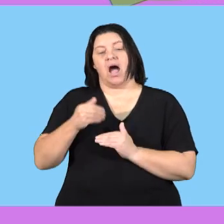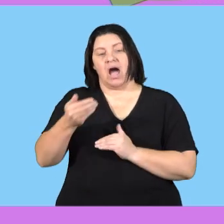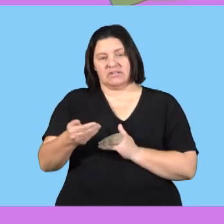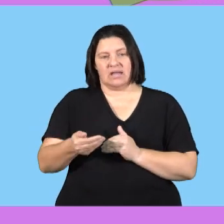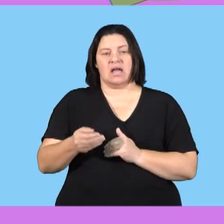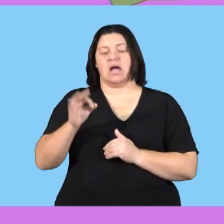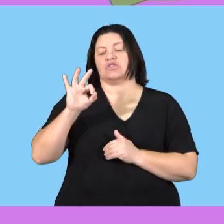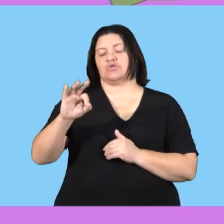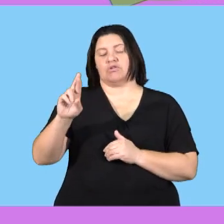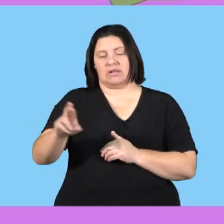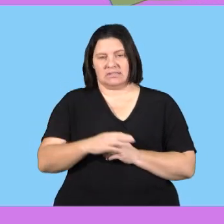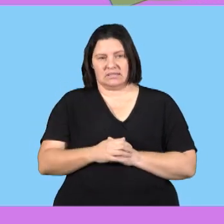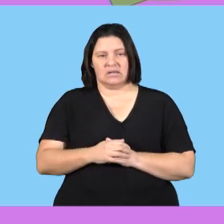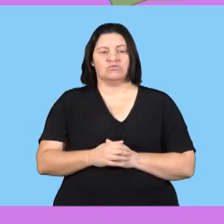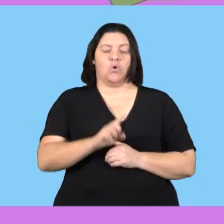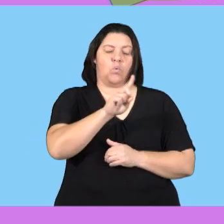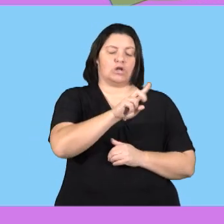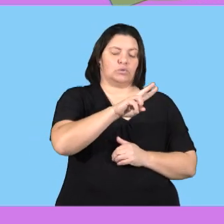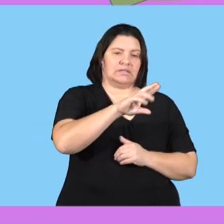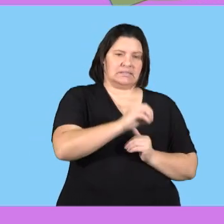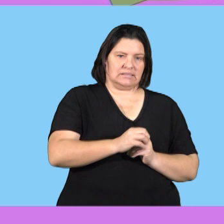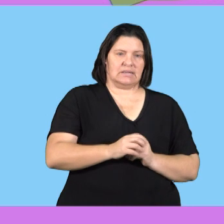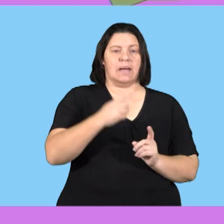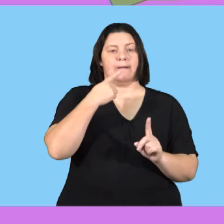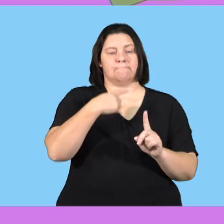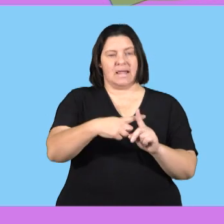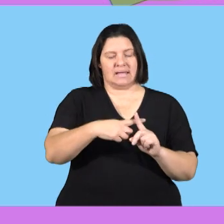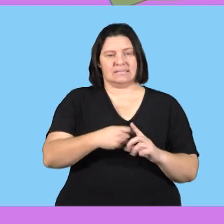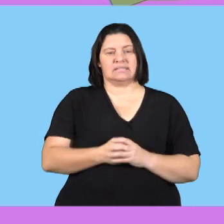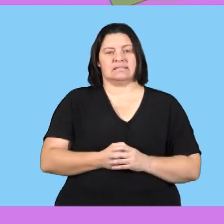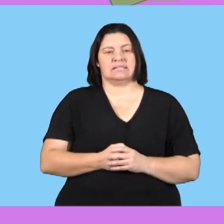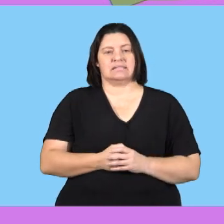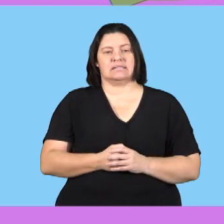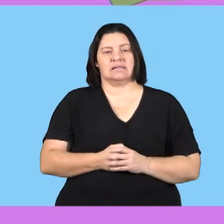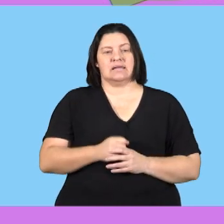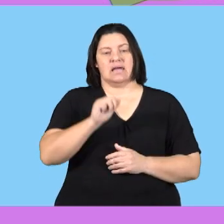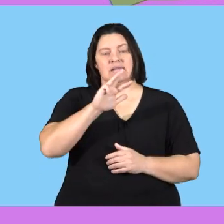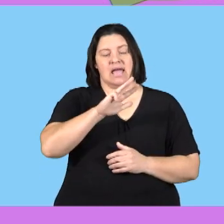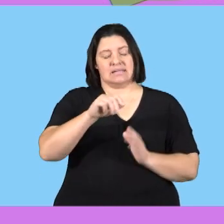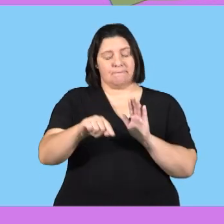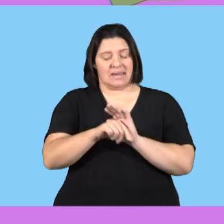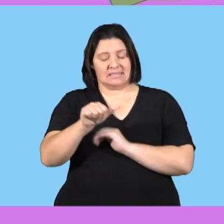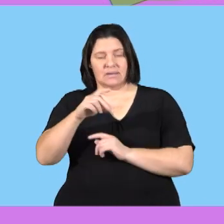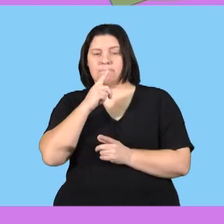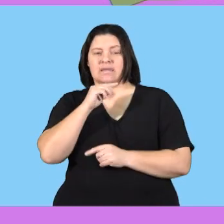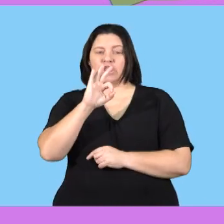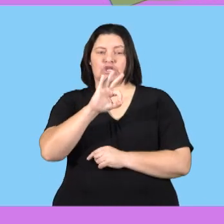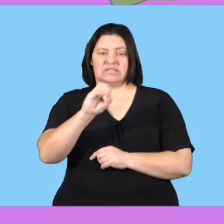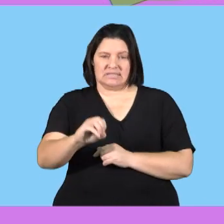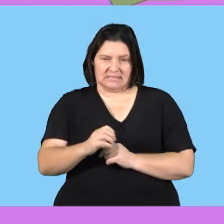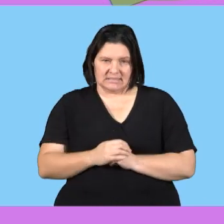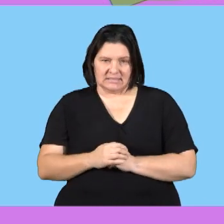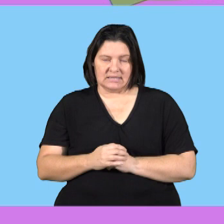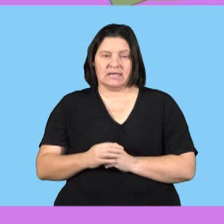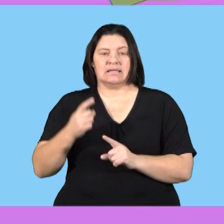of 3 Rand thereafter. So therefore, I take the 120 plus 90 minus 60 will give me